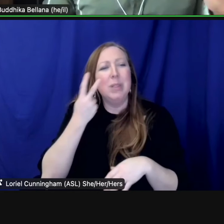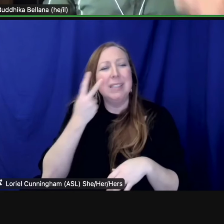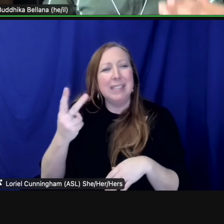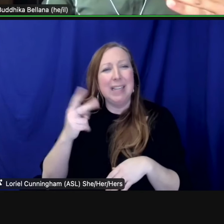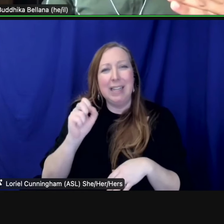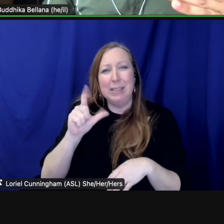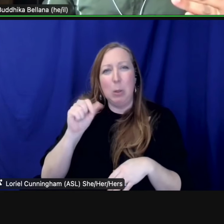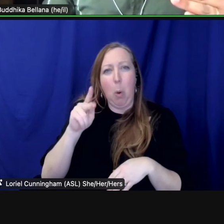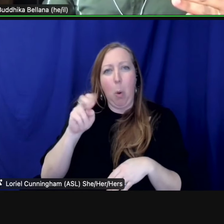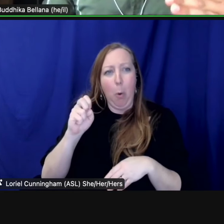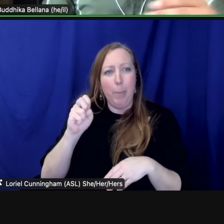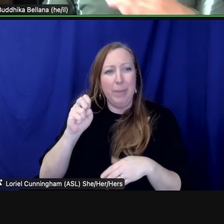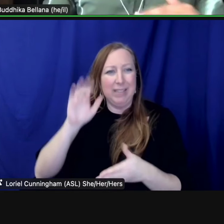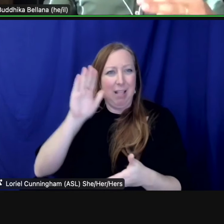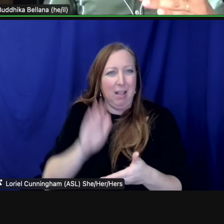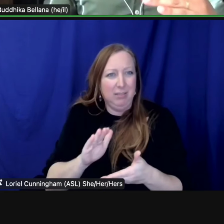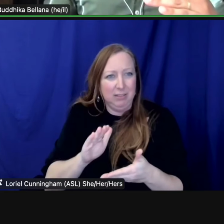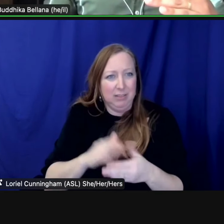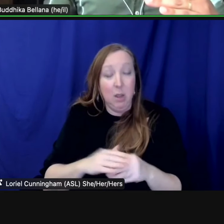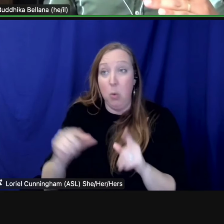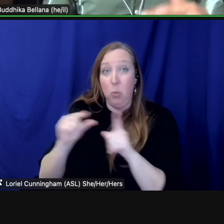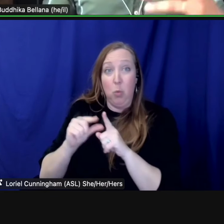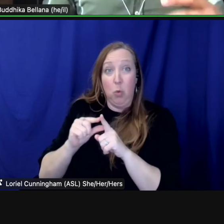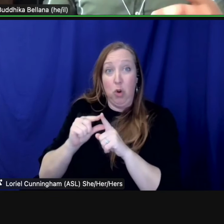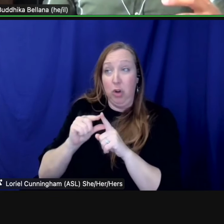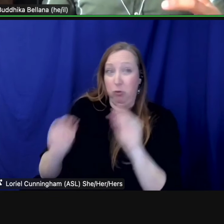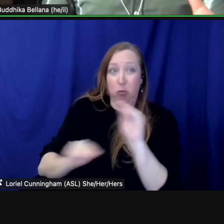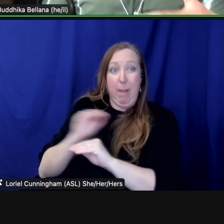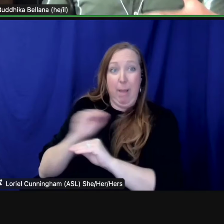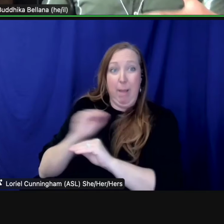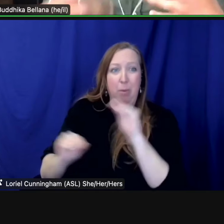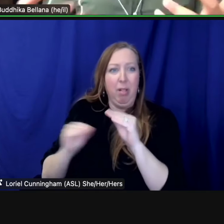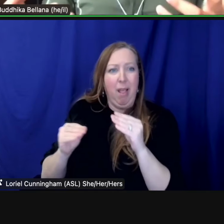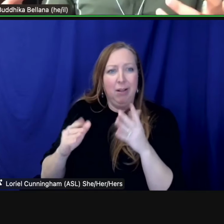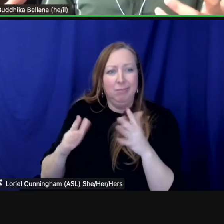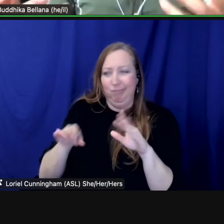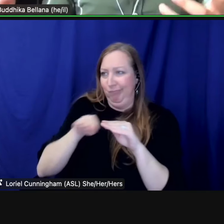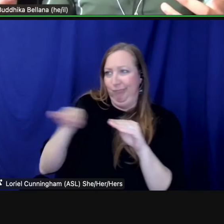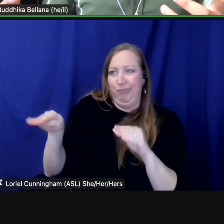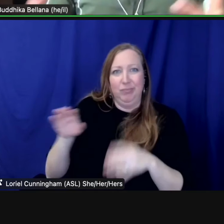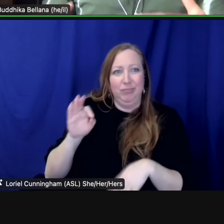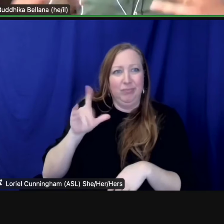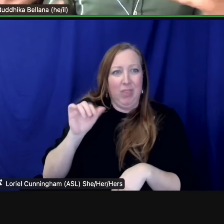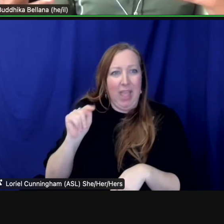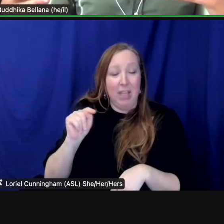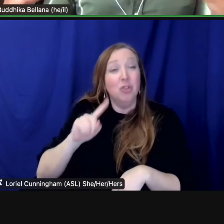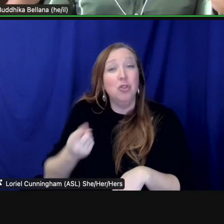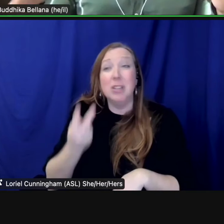participants in the word scrambled word, it was absolutely flat, suggesting that just seeing the words,